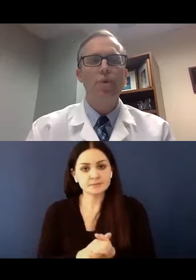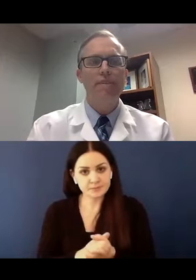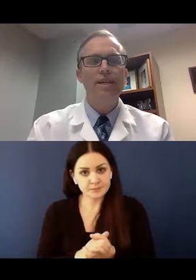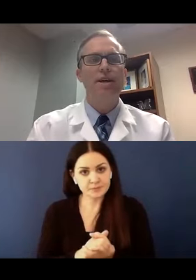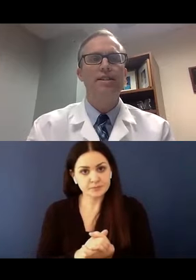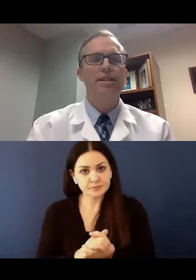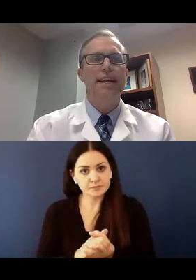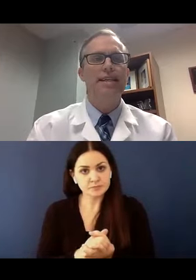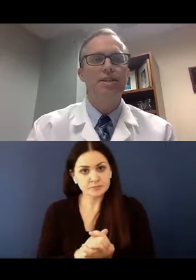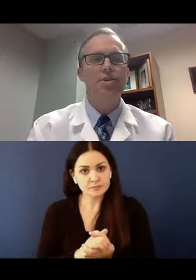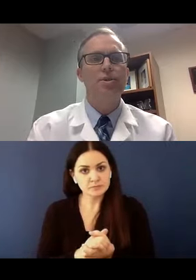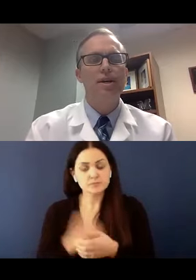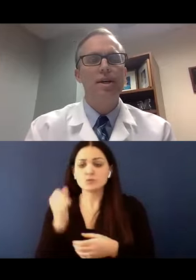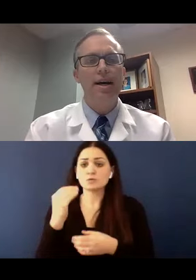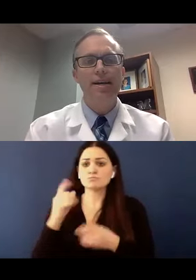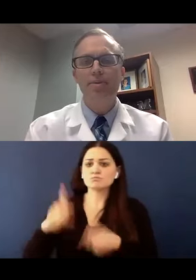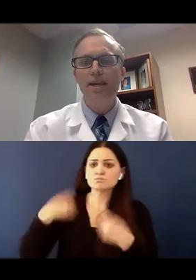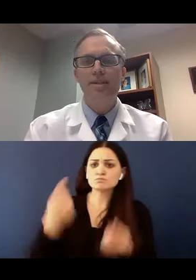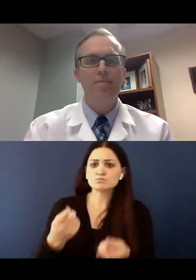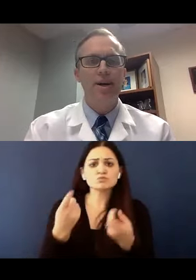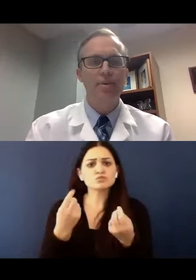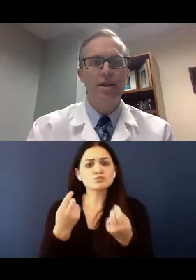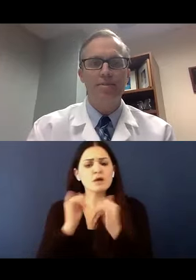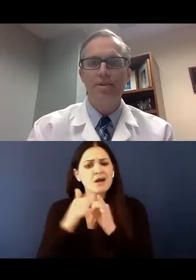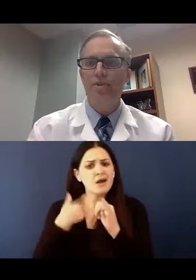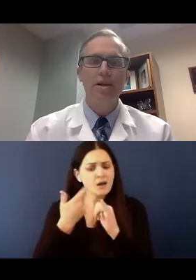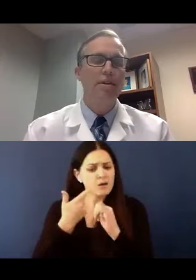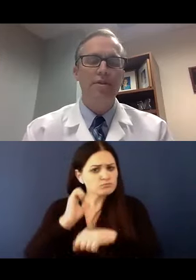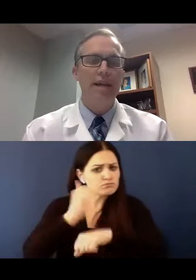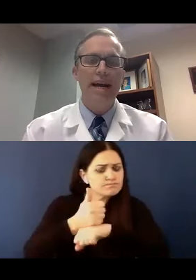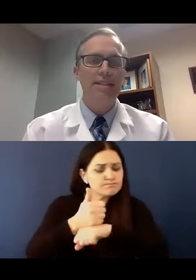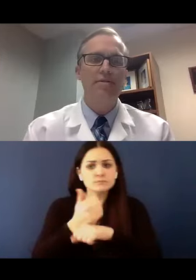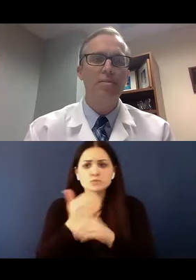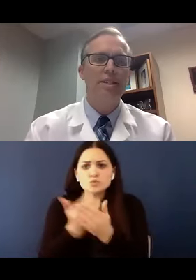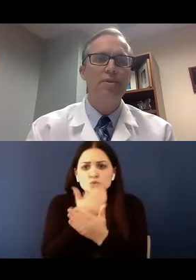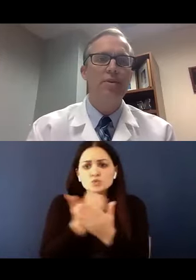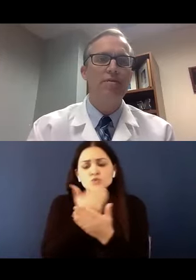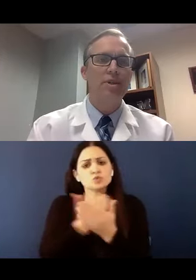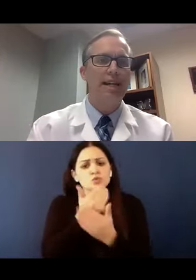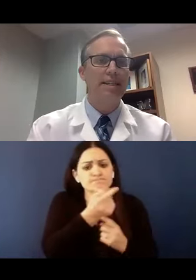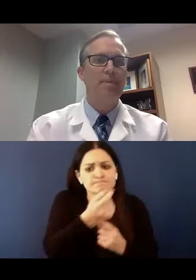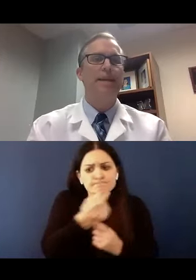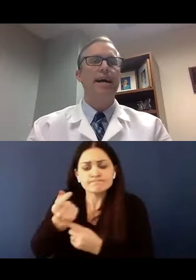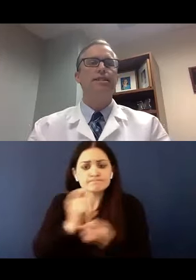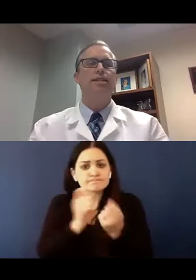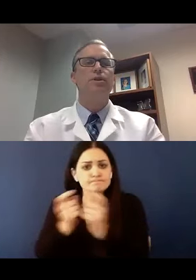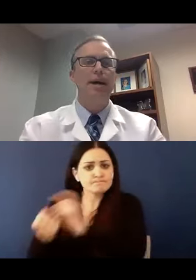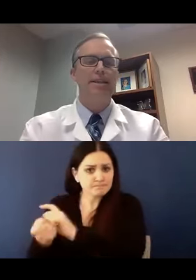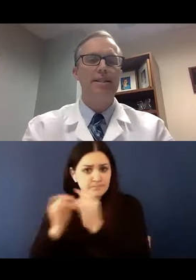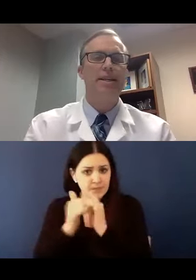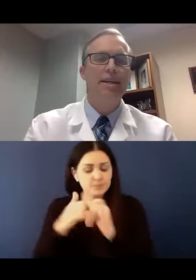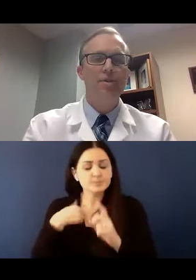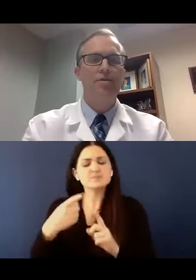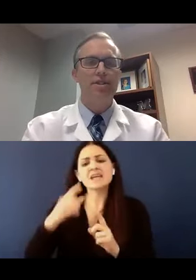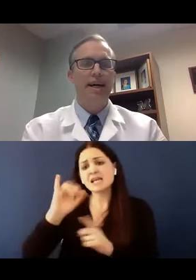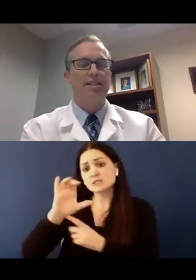So what have we done to date to implement these micro adjustments? Well, for the last several months, we've been focused on expanding ICU